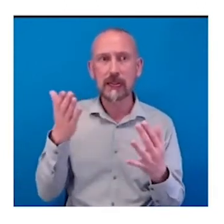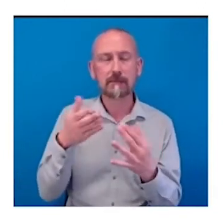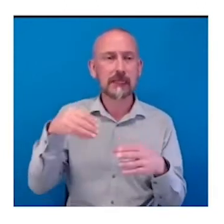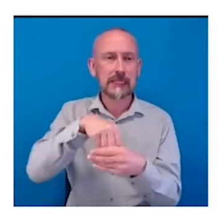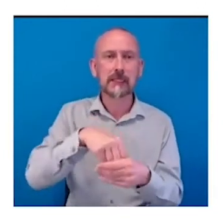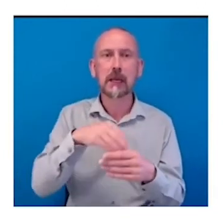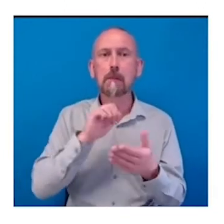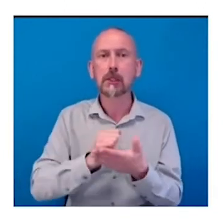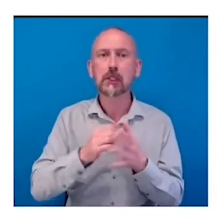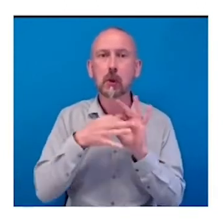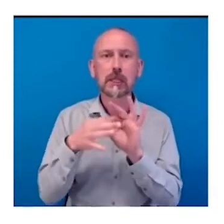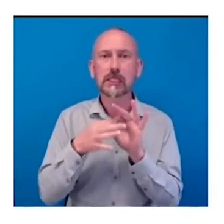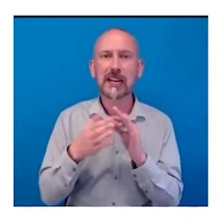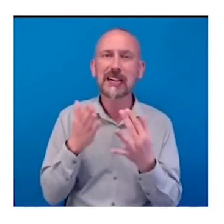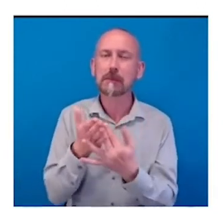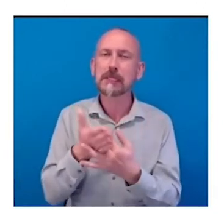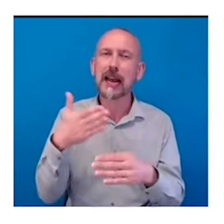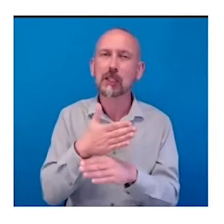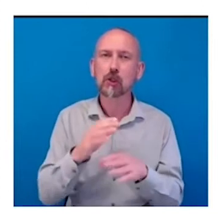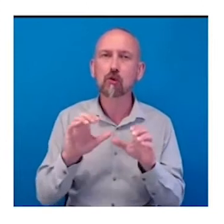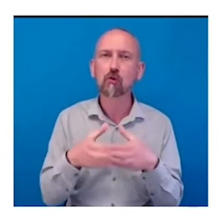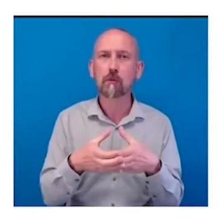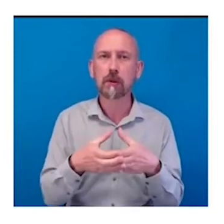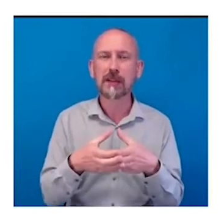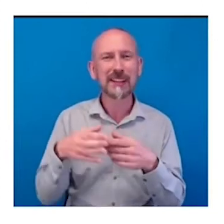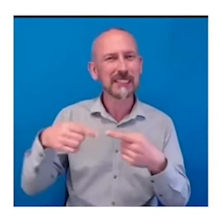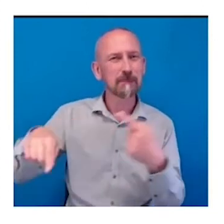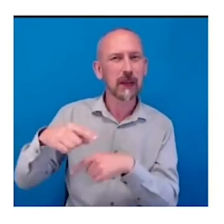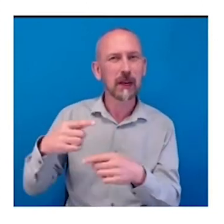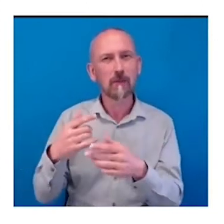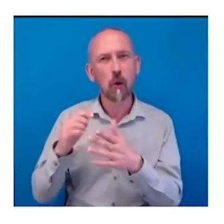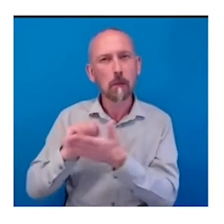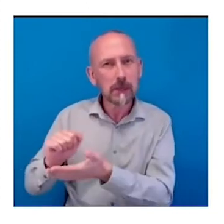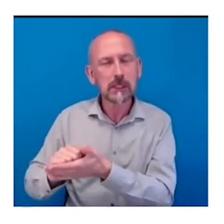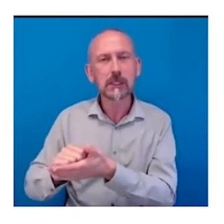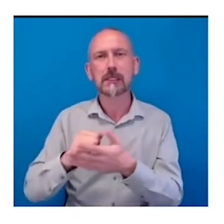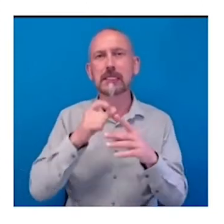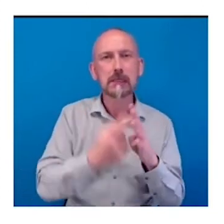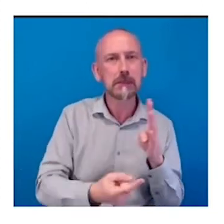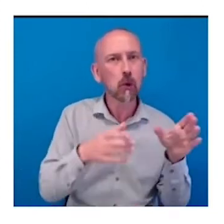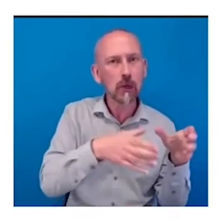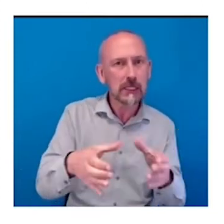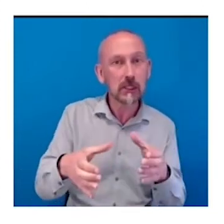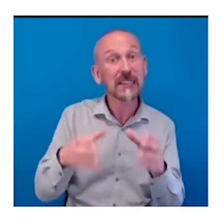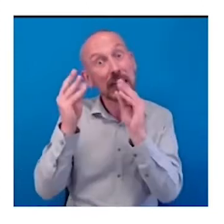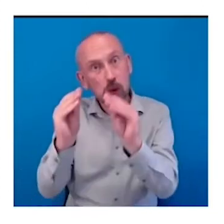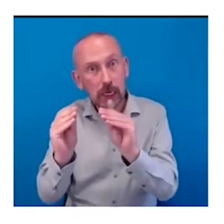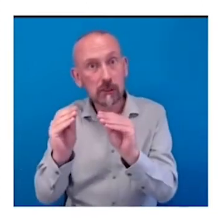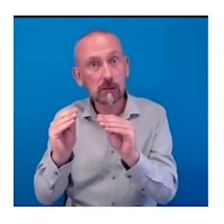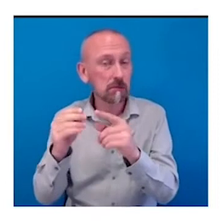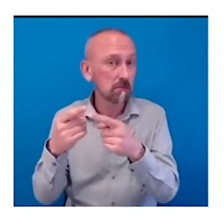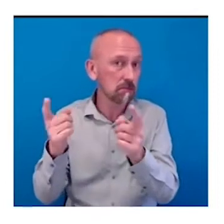like-minded folk from the publishing industry and from disability organisations and from the education world, working together to